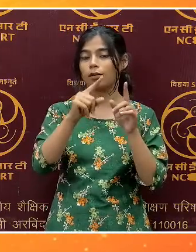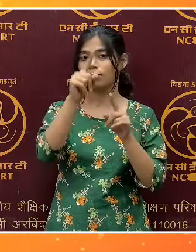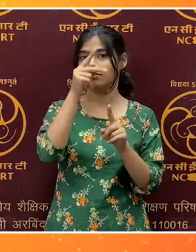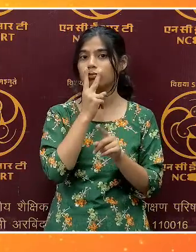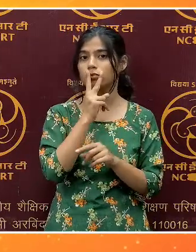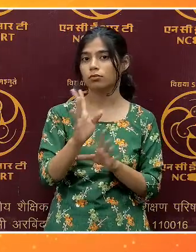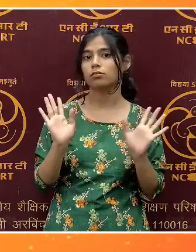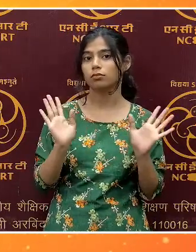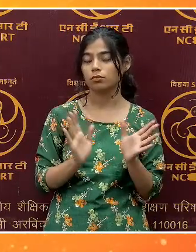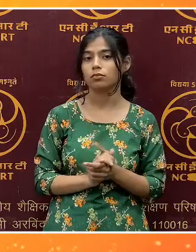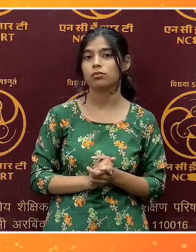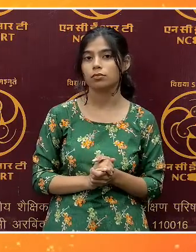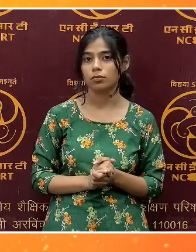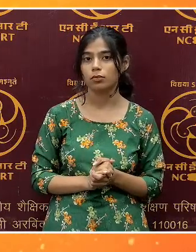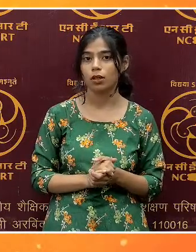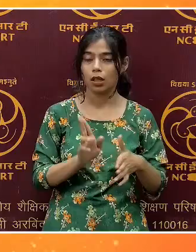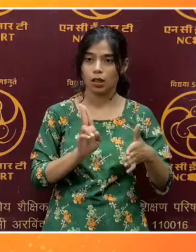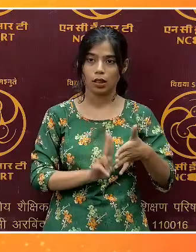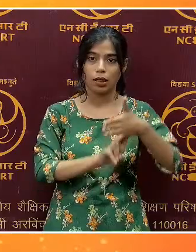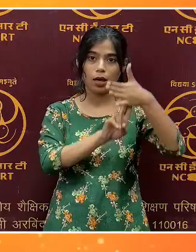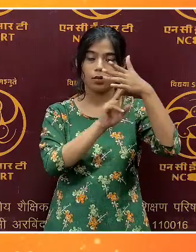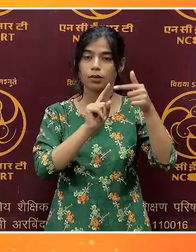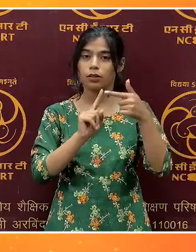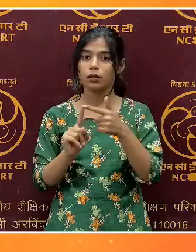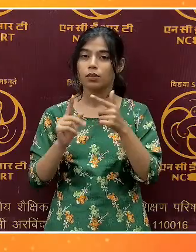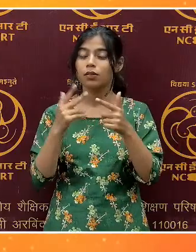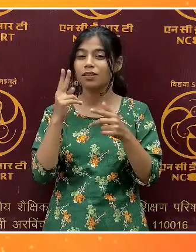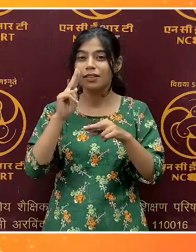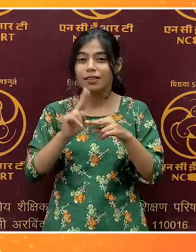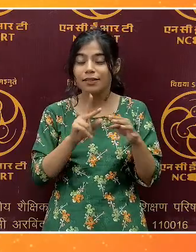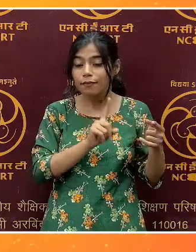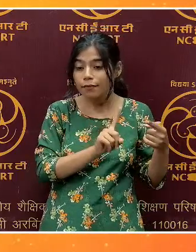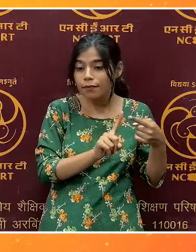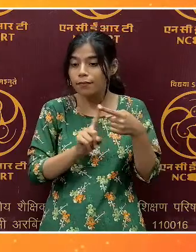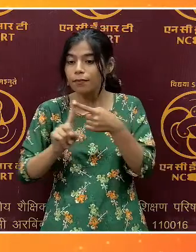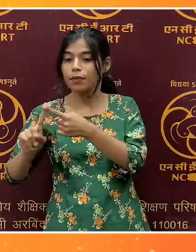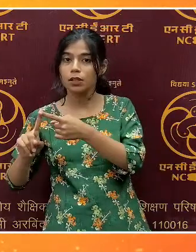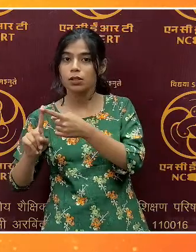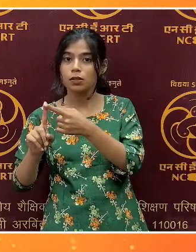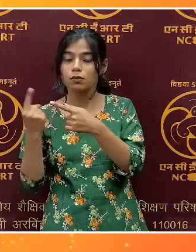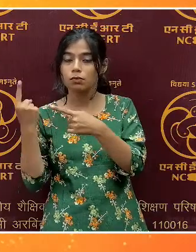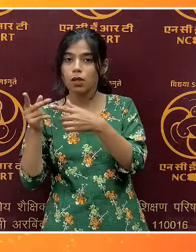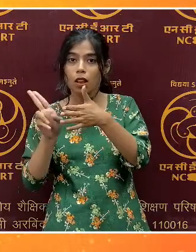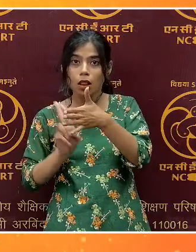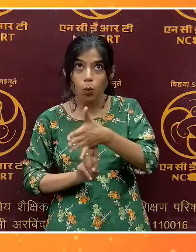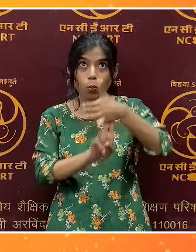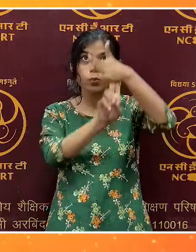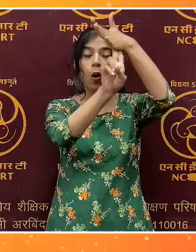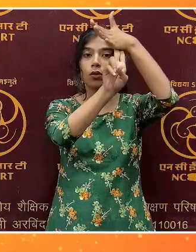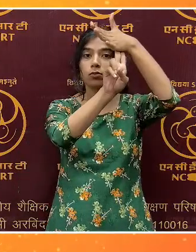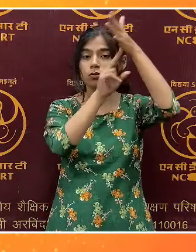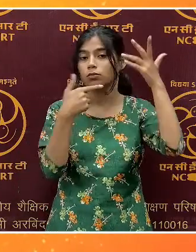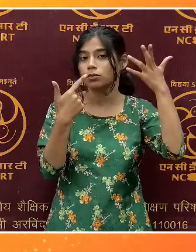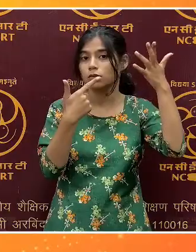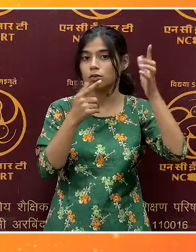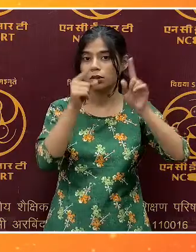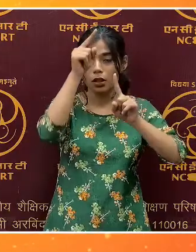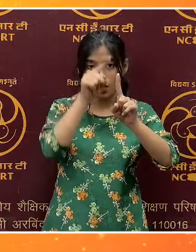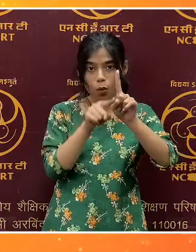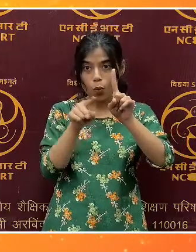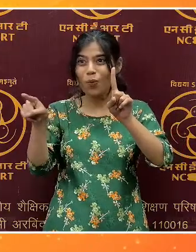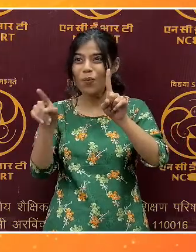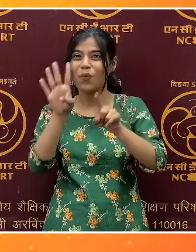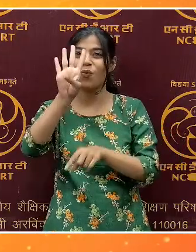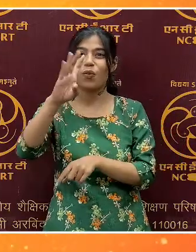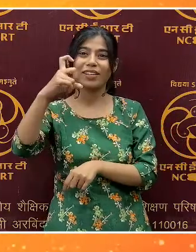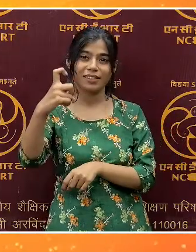See, this is north of east. From east you have to turn towards north through an angle of 47